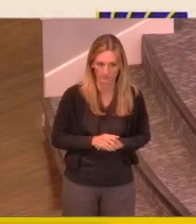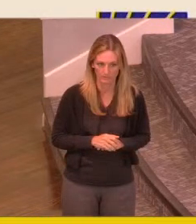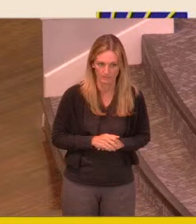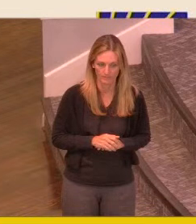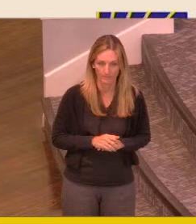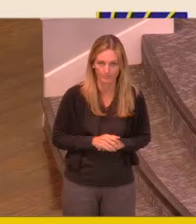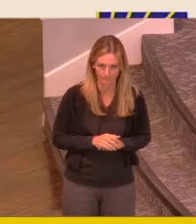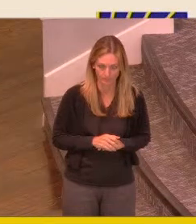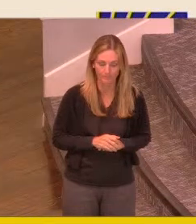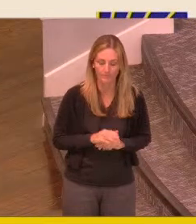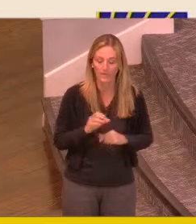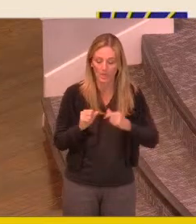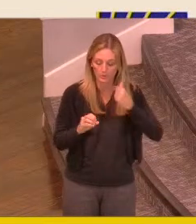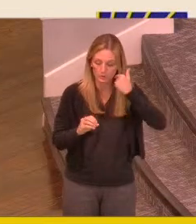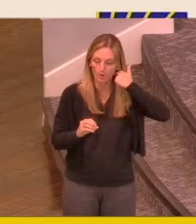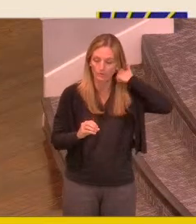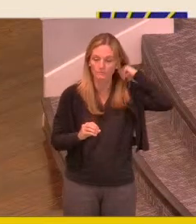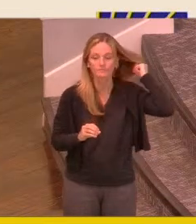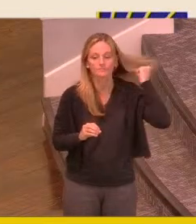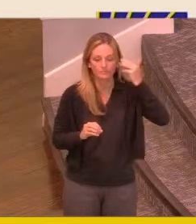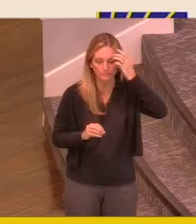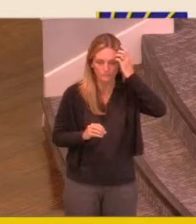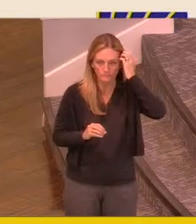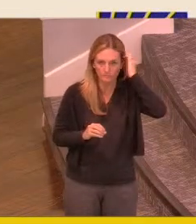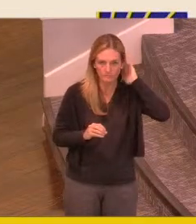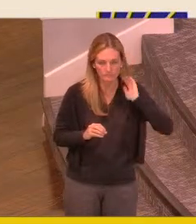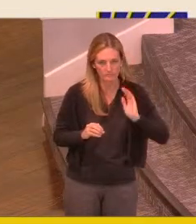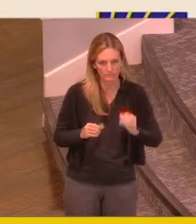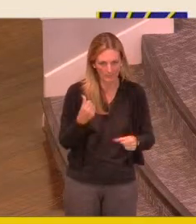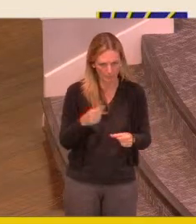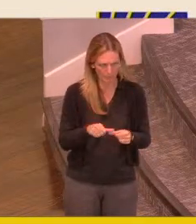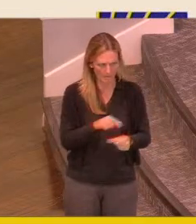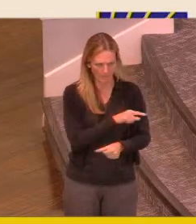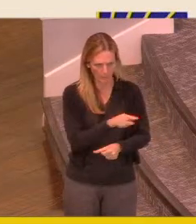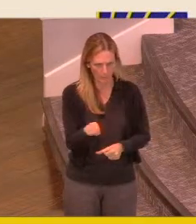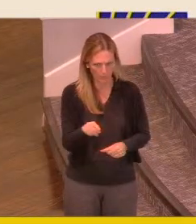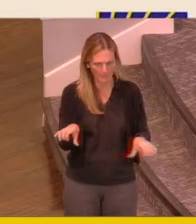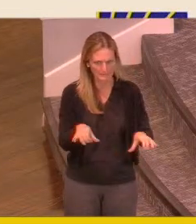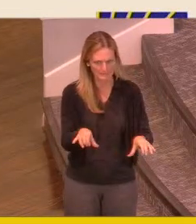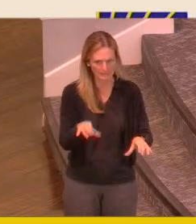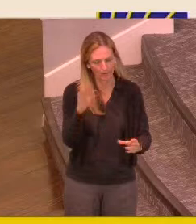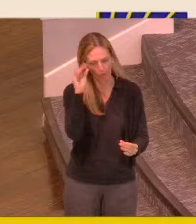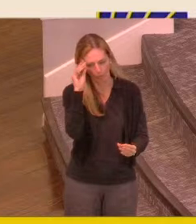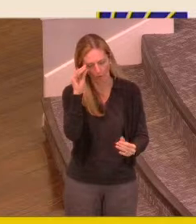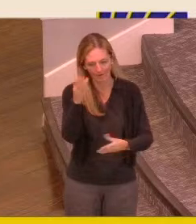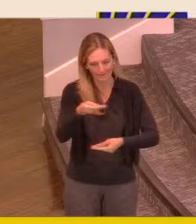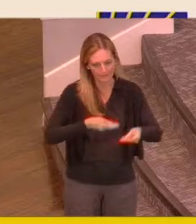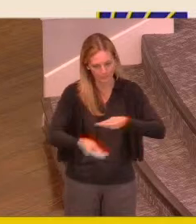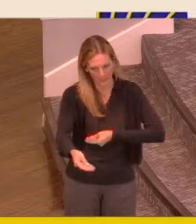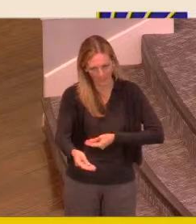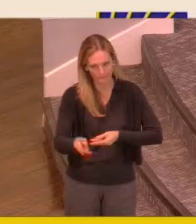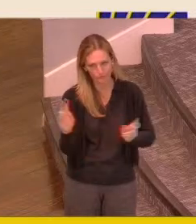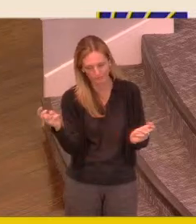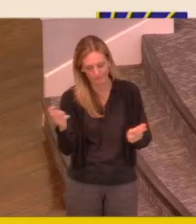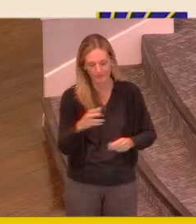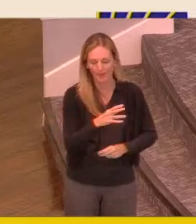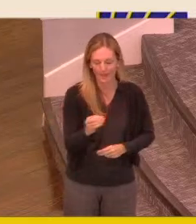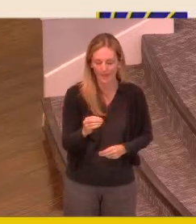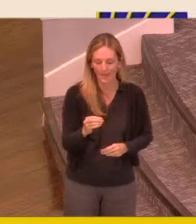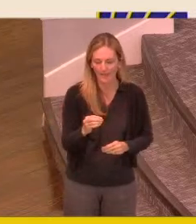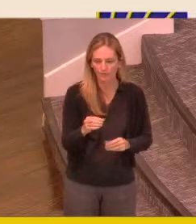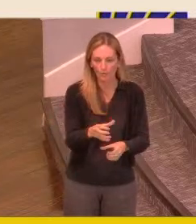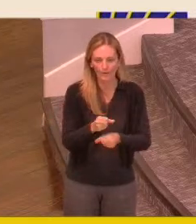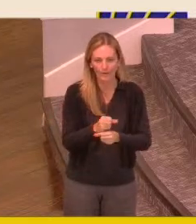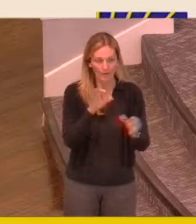So we got feedback. If you remember, you completed a thought exchange several months ago. We also got